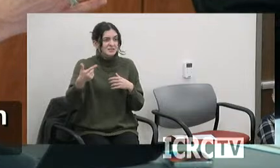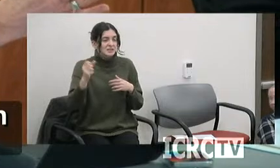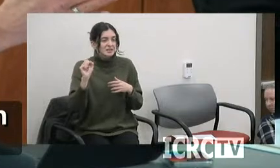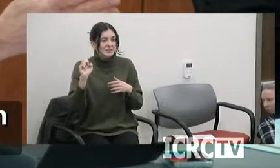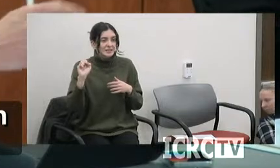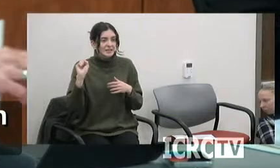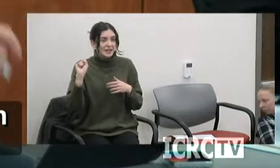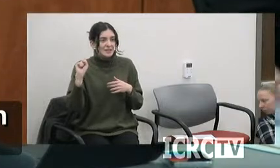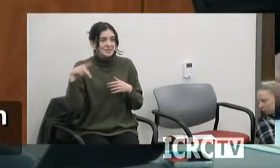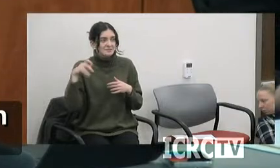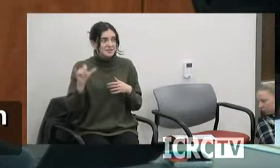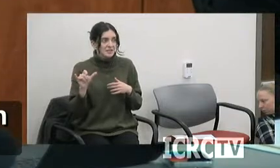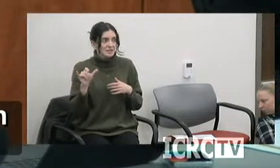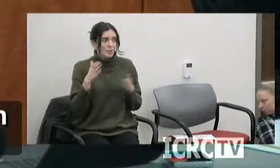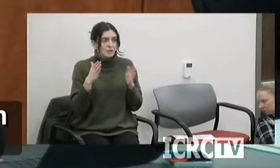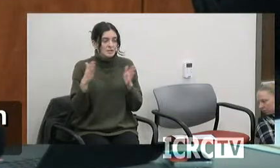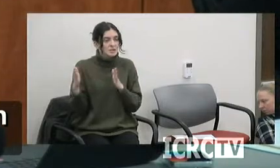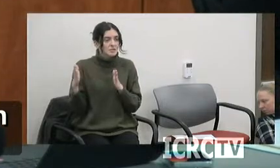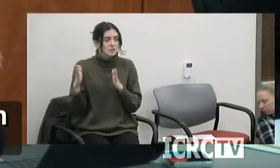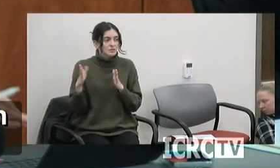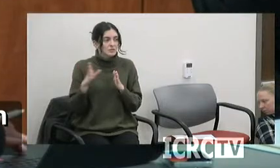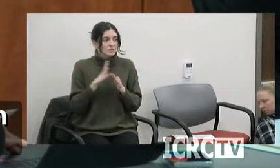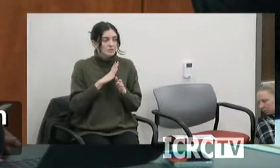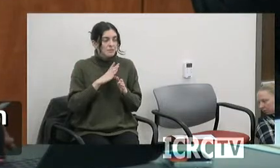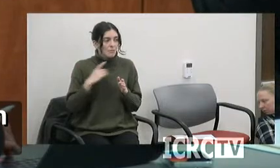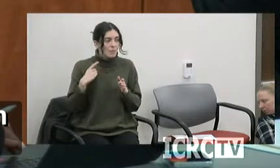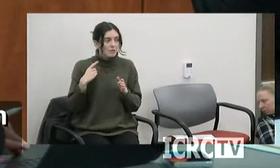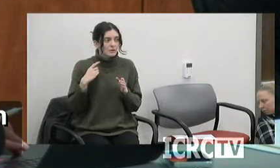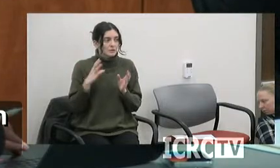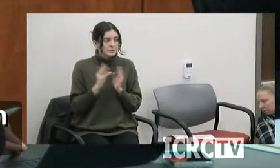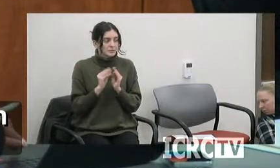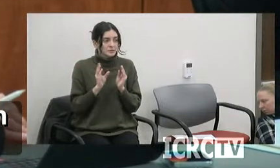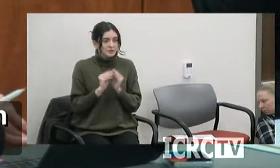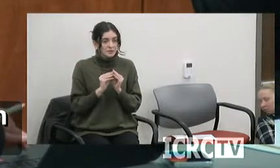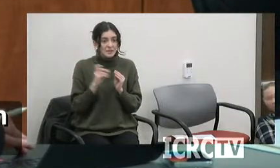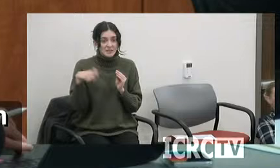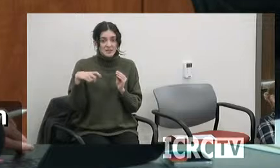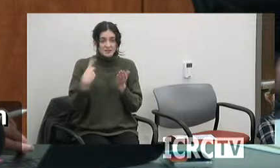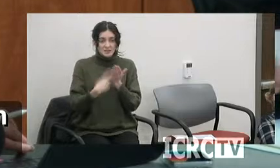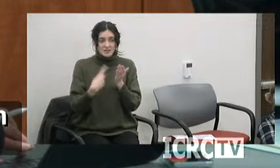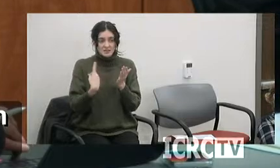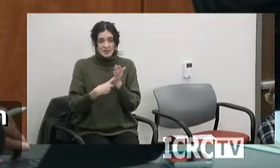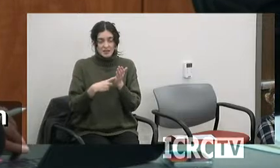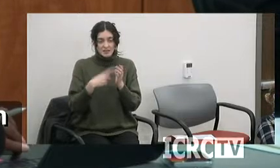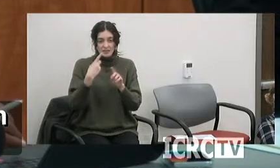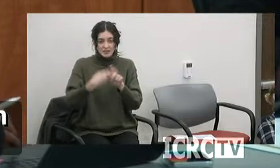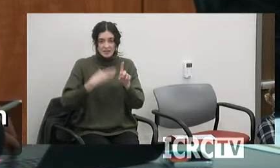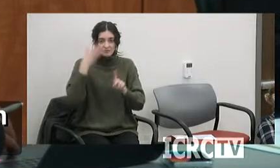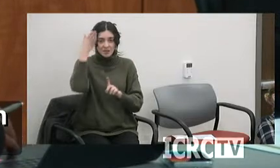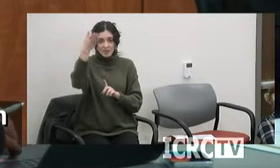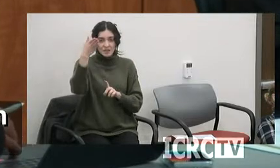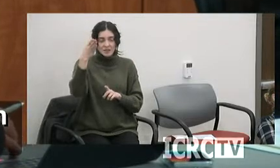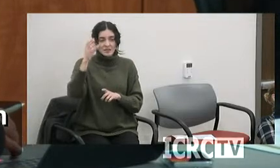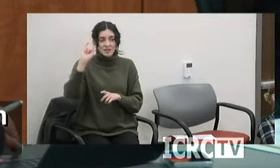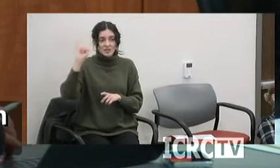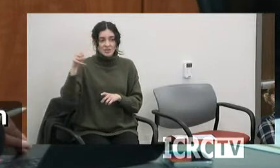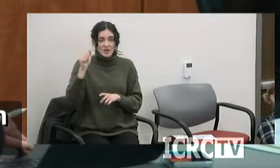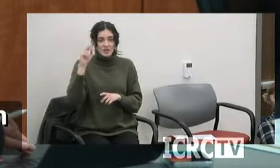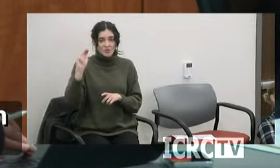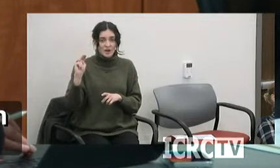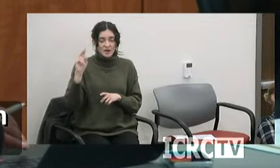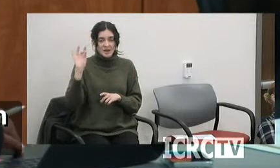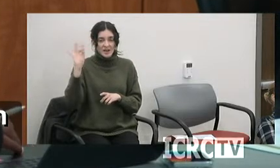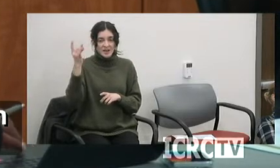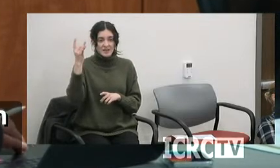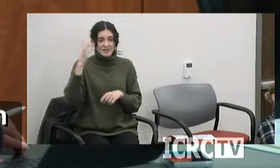organizational board meeting, we have to approve the date of January 4th at 5 p.m. for this organizational board